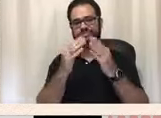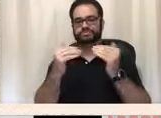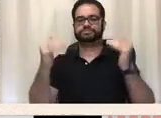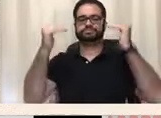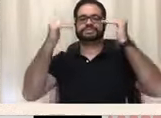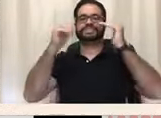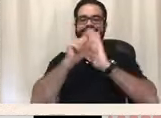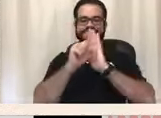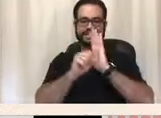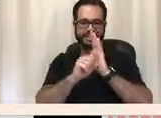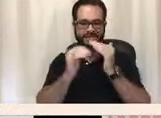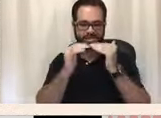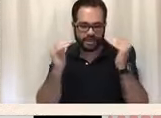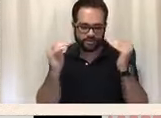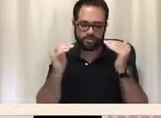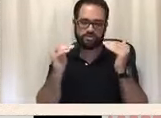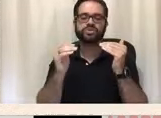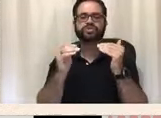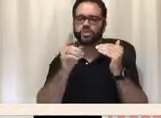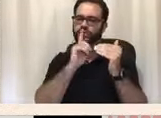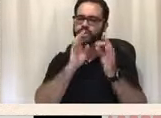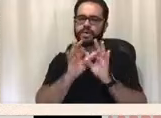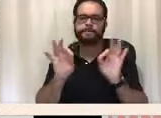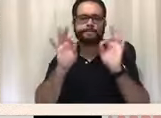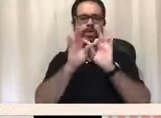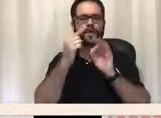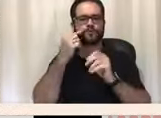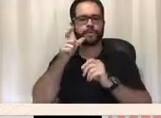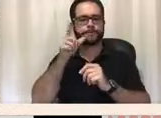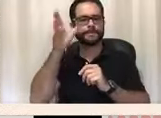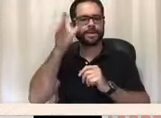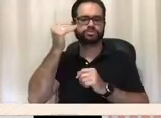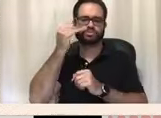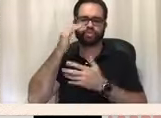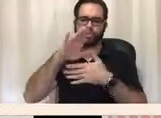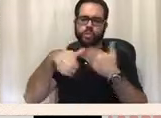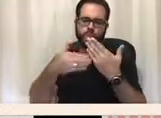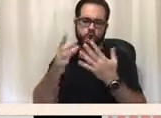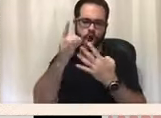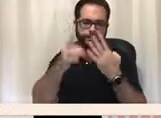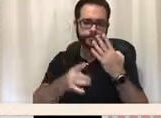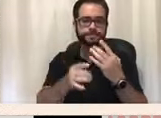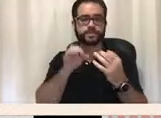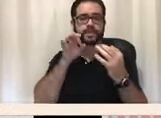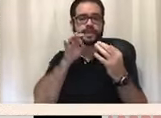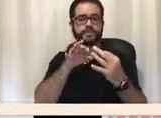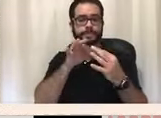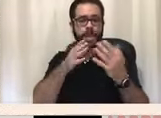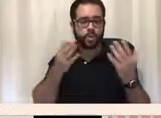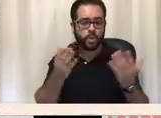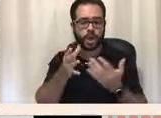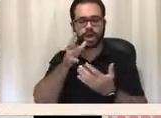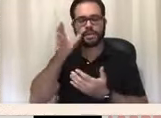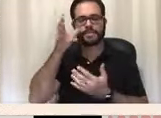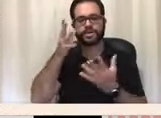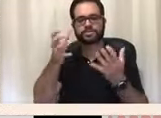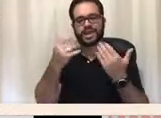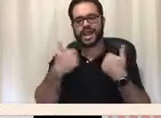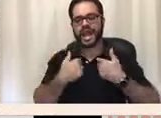important for parents to know what they are, and the feedback is that parents would like to have more of that